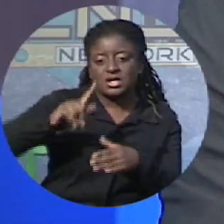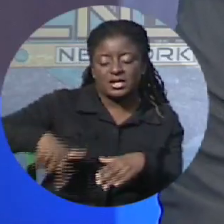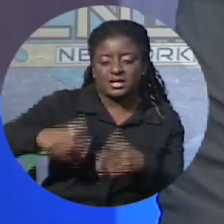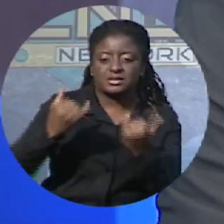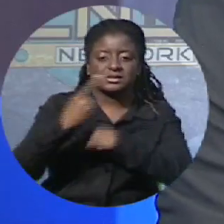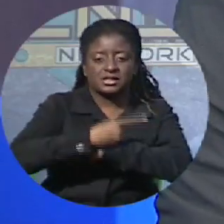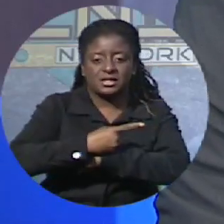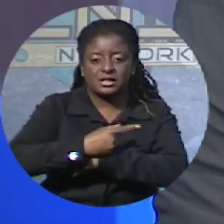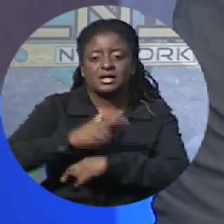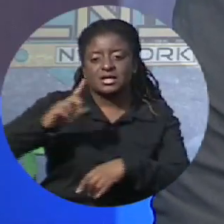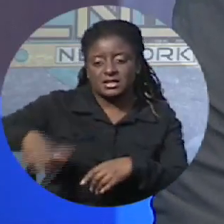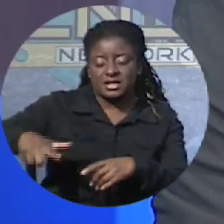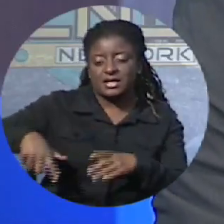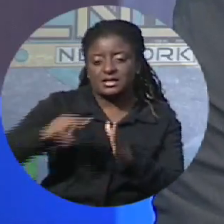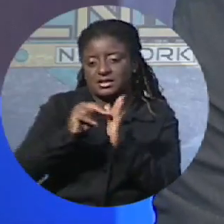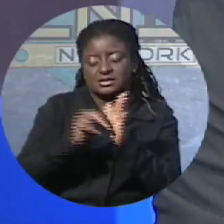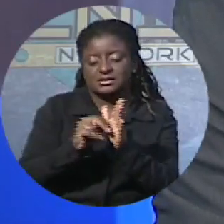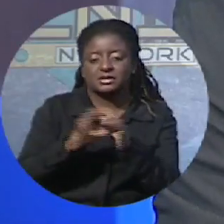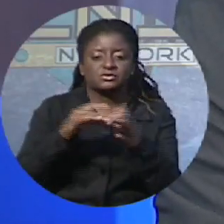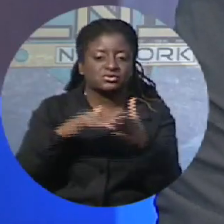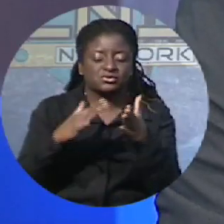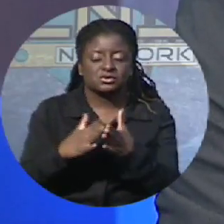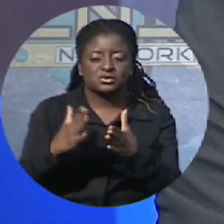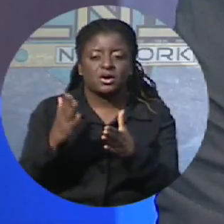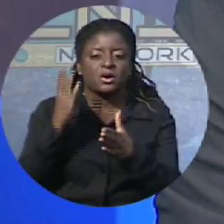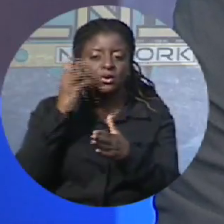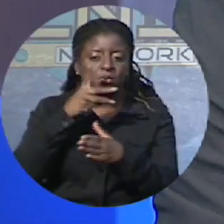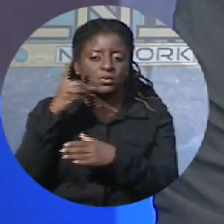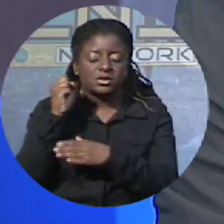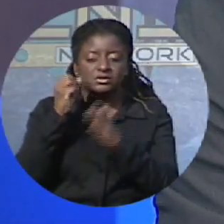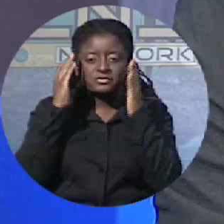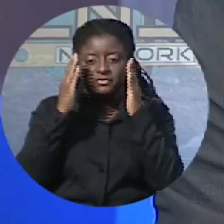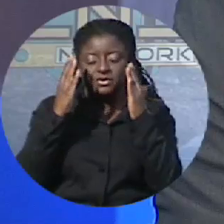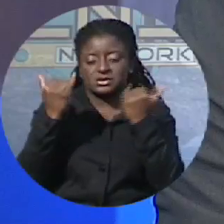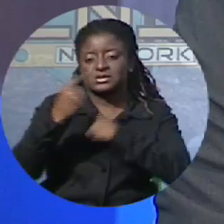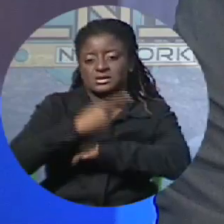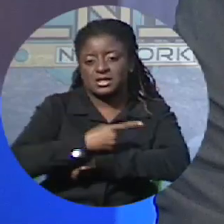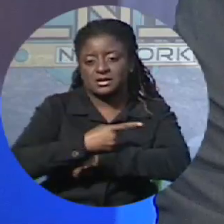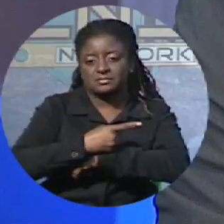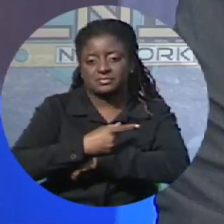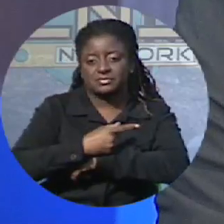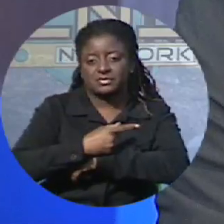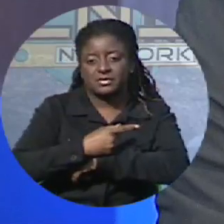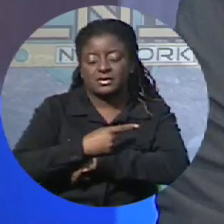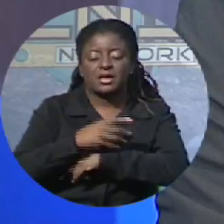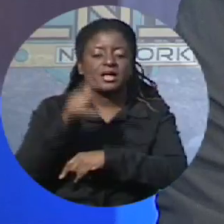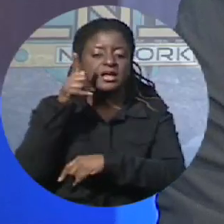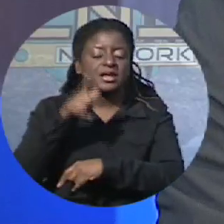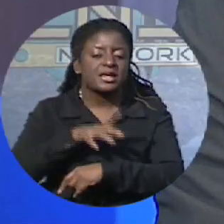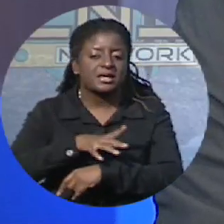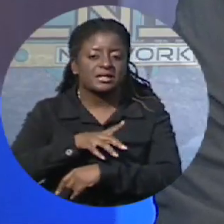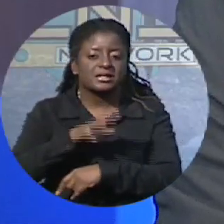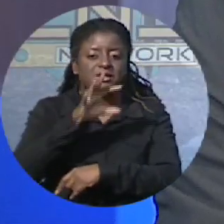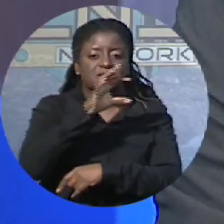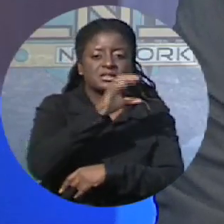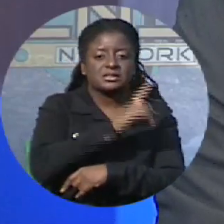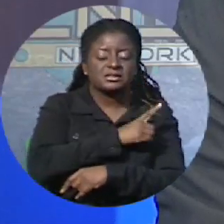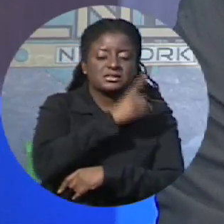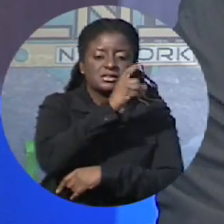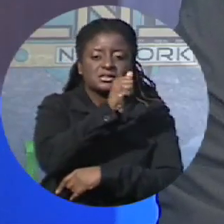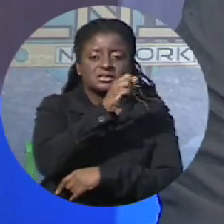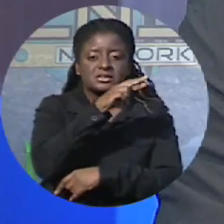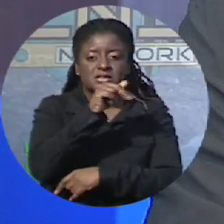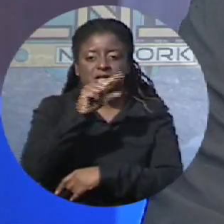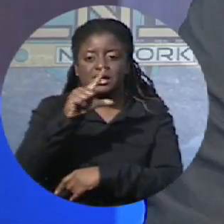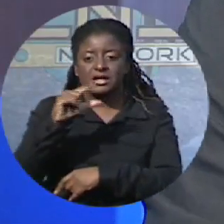was in focus today. This time, Lady Darling highlighted the issue as she was making presentations at R.M. Bailey School on behalf of the